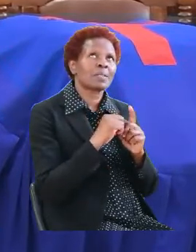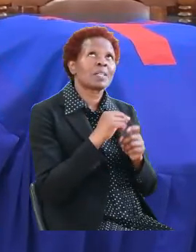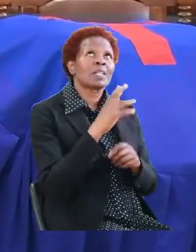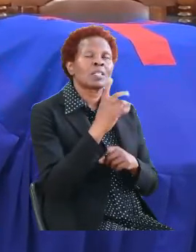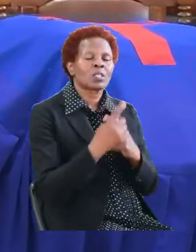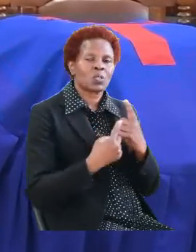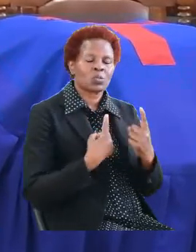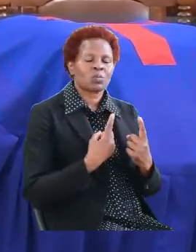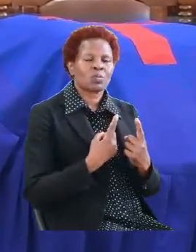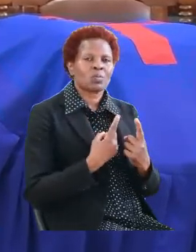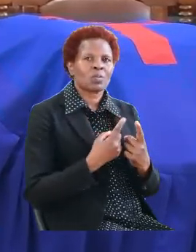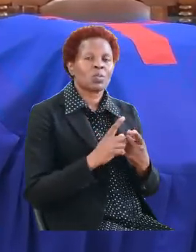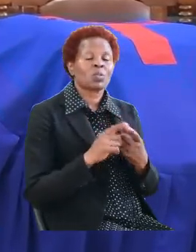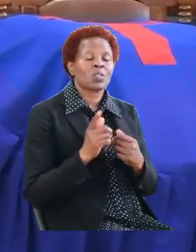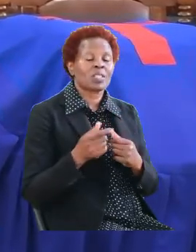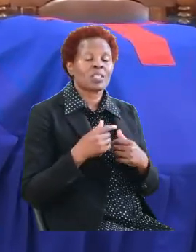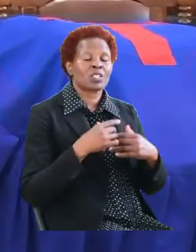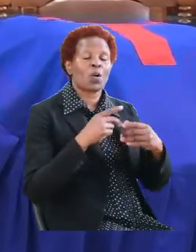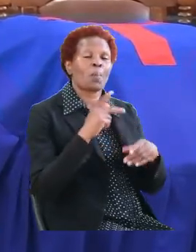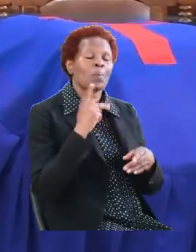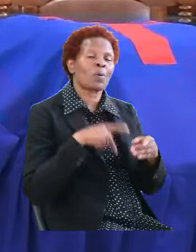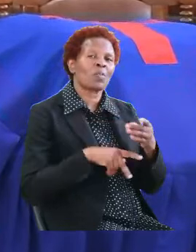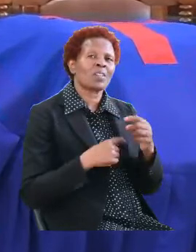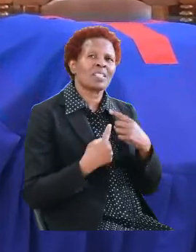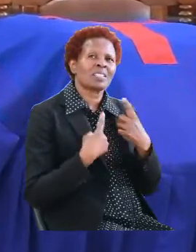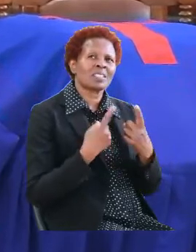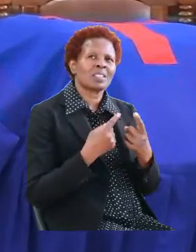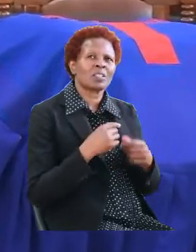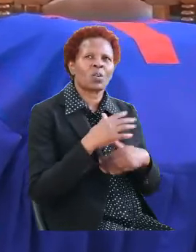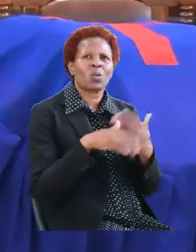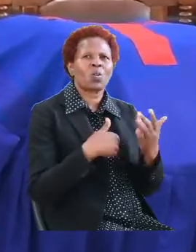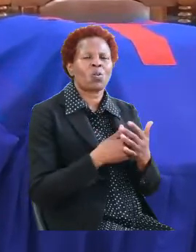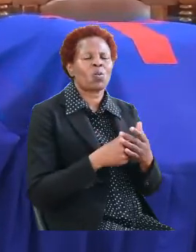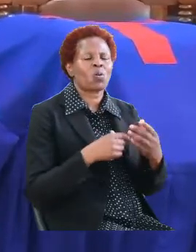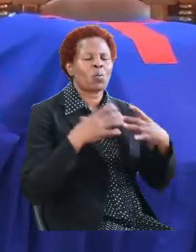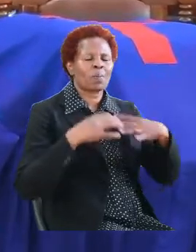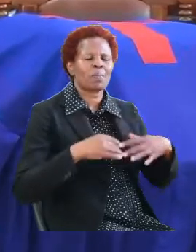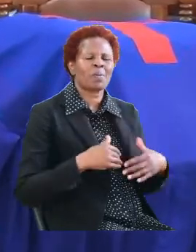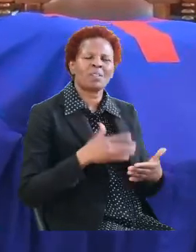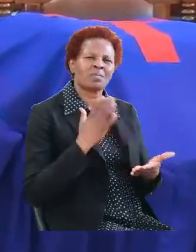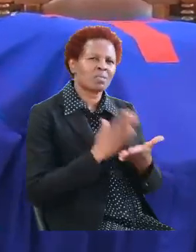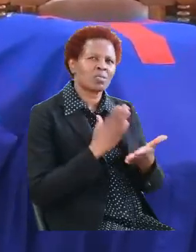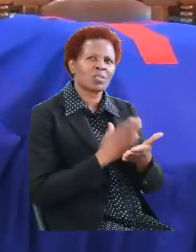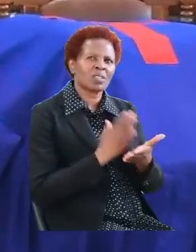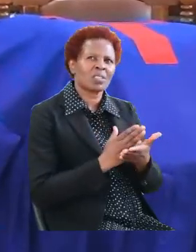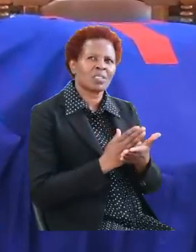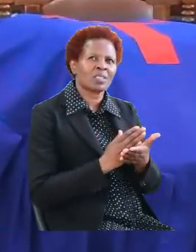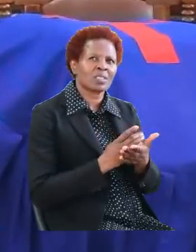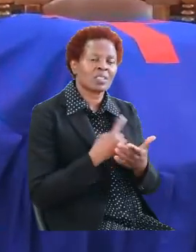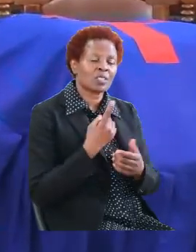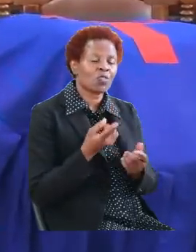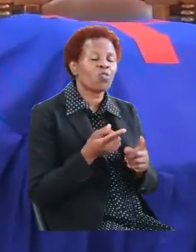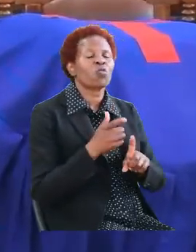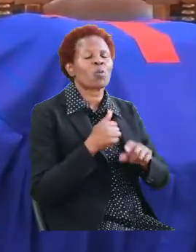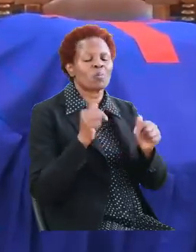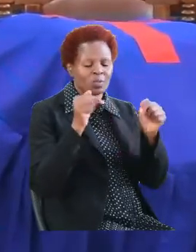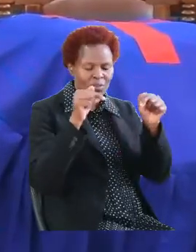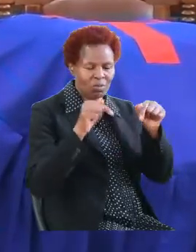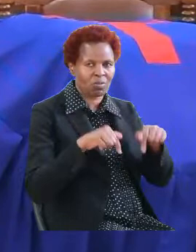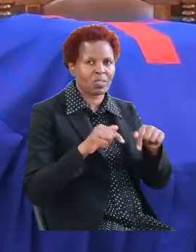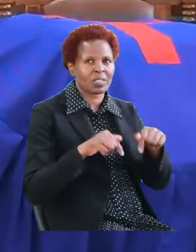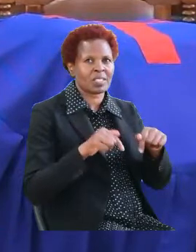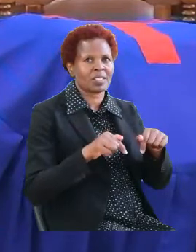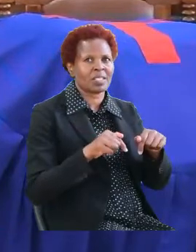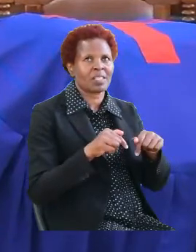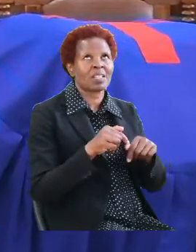spoke to Haggai, and he spoke to all the people, and he assured them that from today, I'll